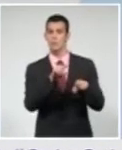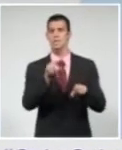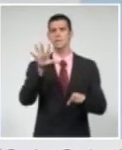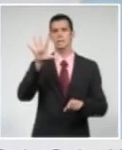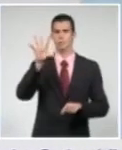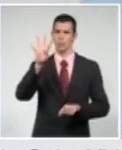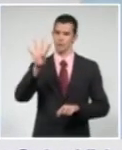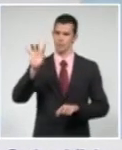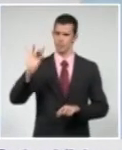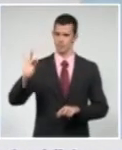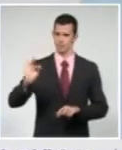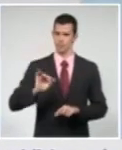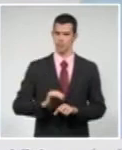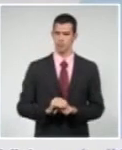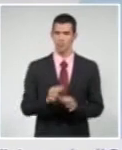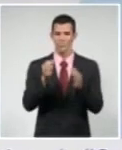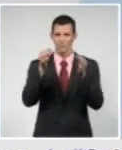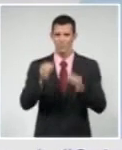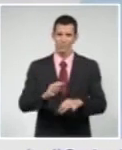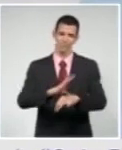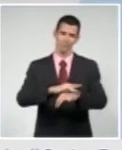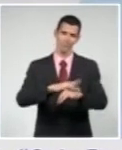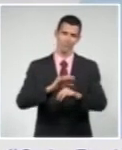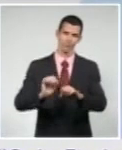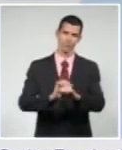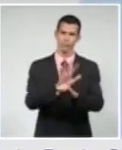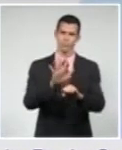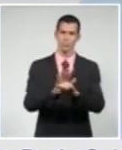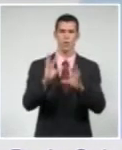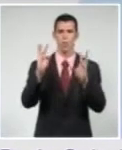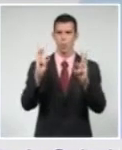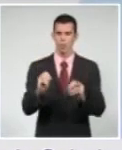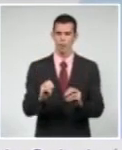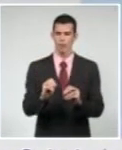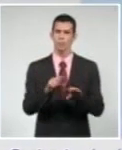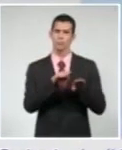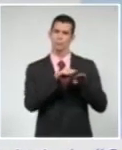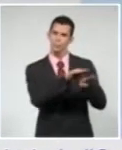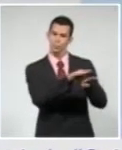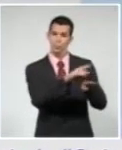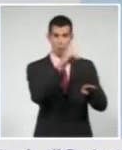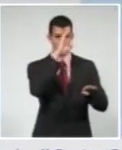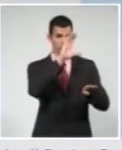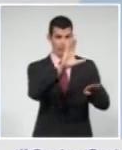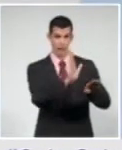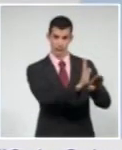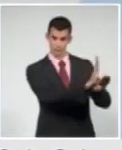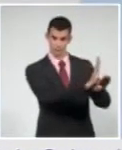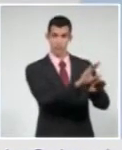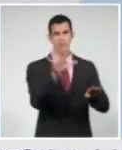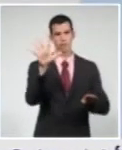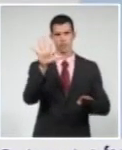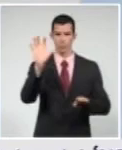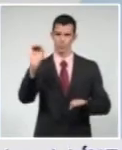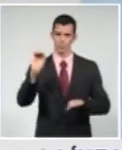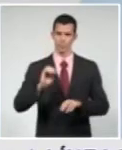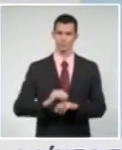1,128 people are hospitalized in Cuba. 31 are under observation. There